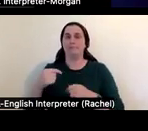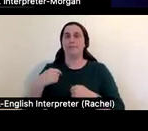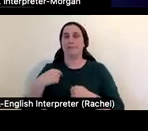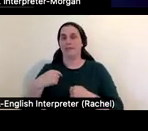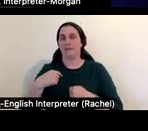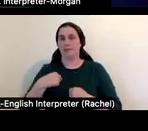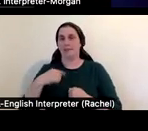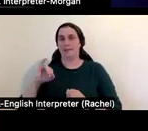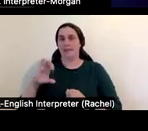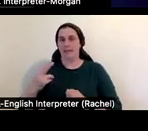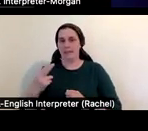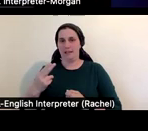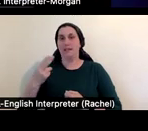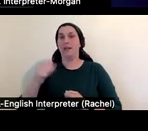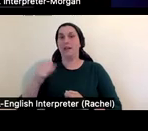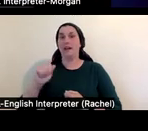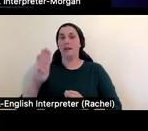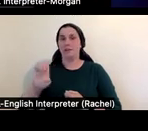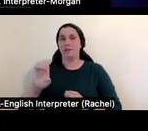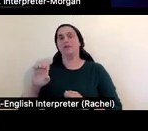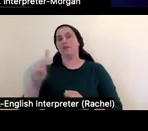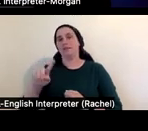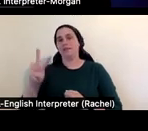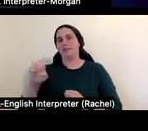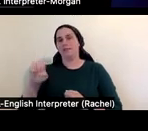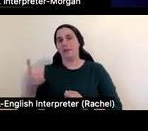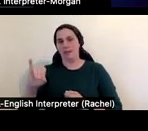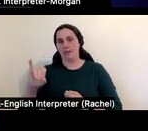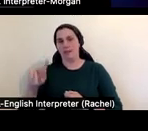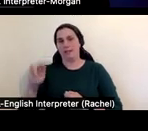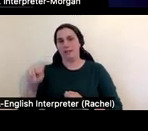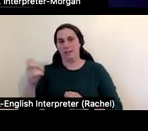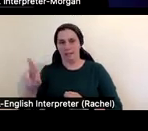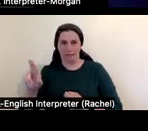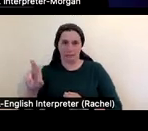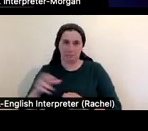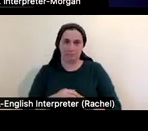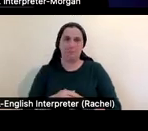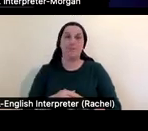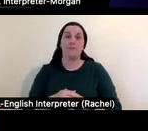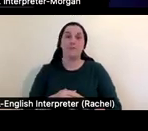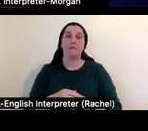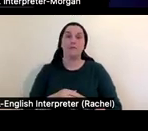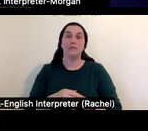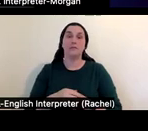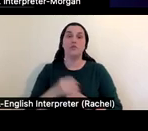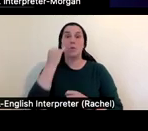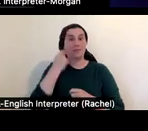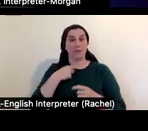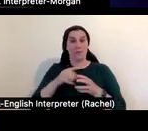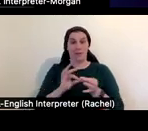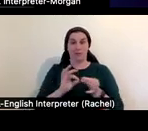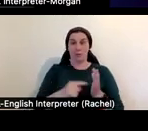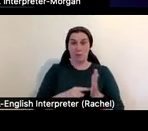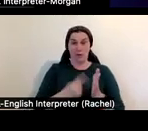the thing is, once you said something once, it's way easier to say something again. Yeah. So this is something that I'm really trying with my kids. Like once we are, or with